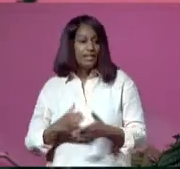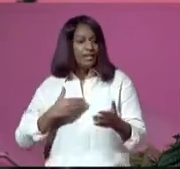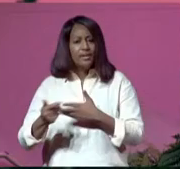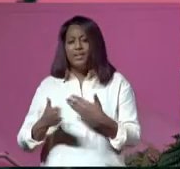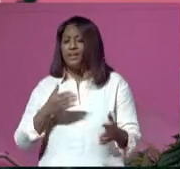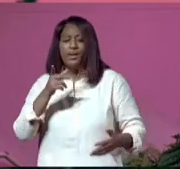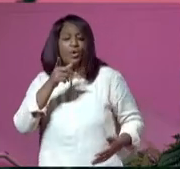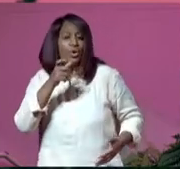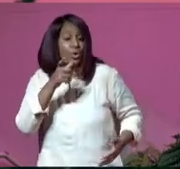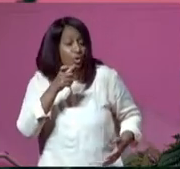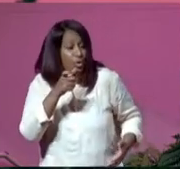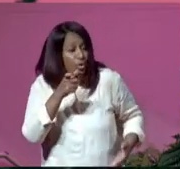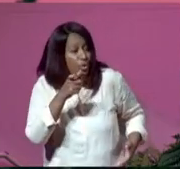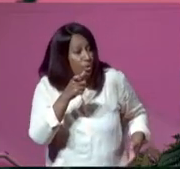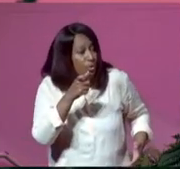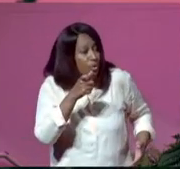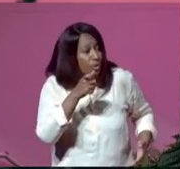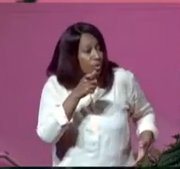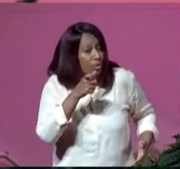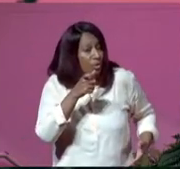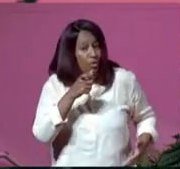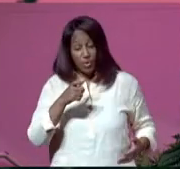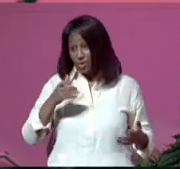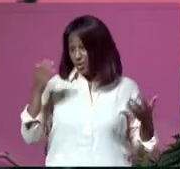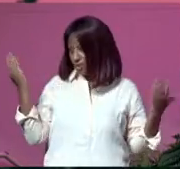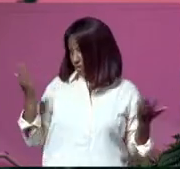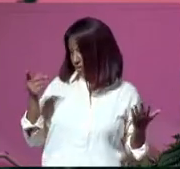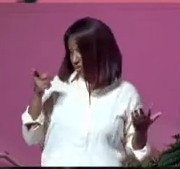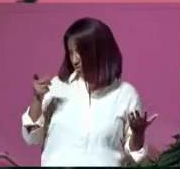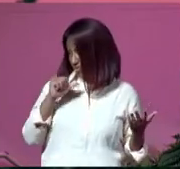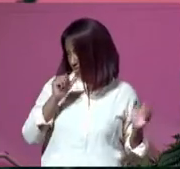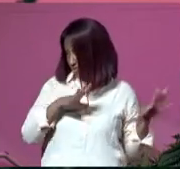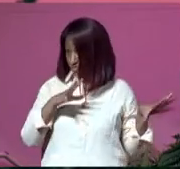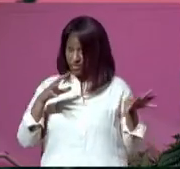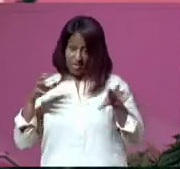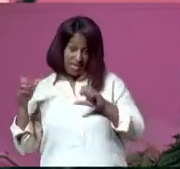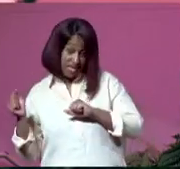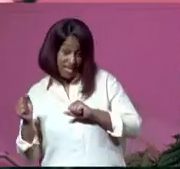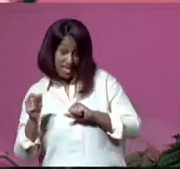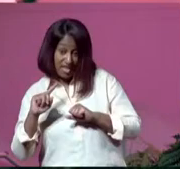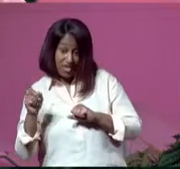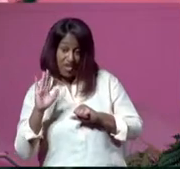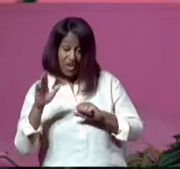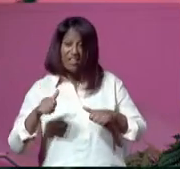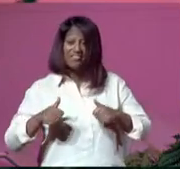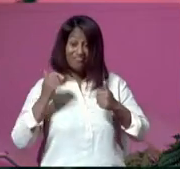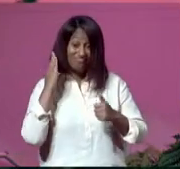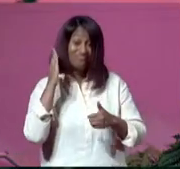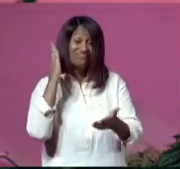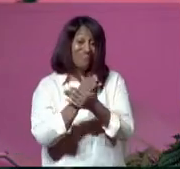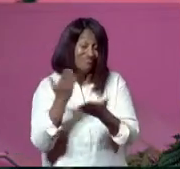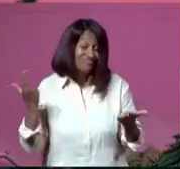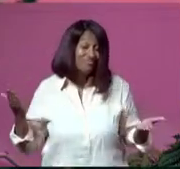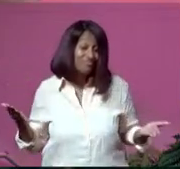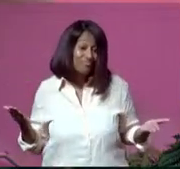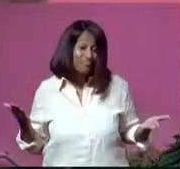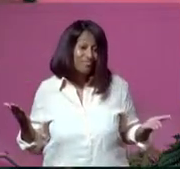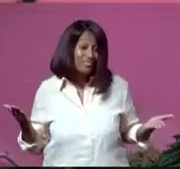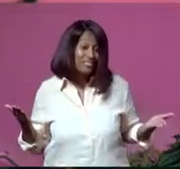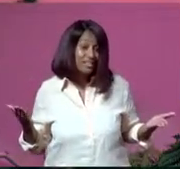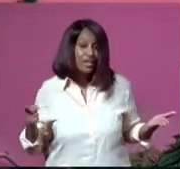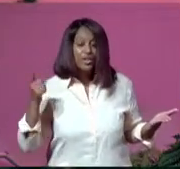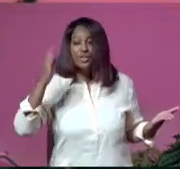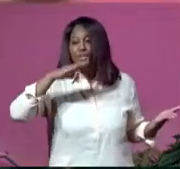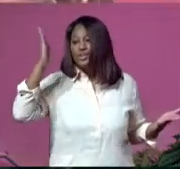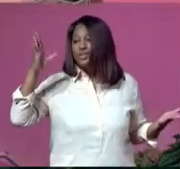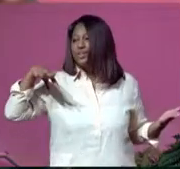be, what you won't leave is where your life will stop. Because here's the reality: you